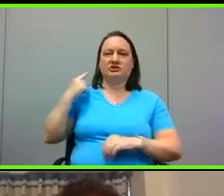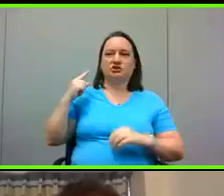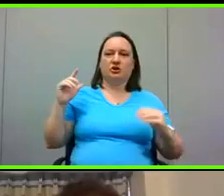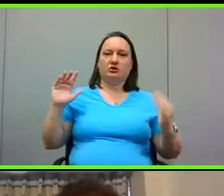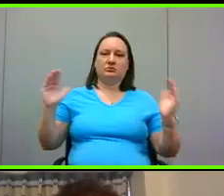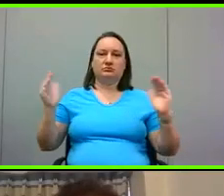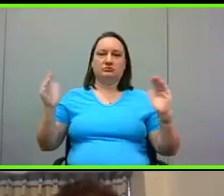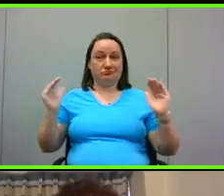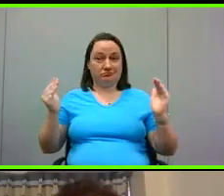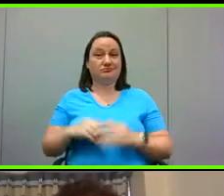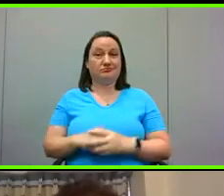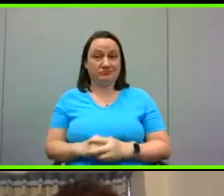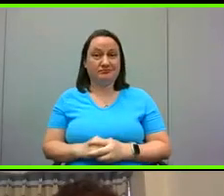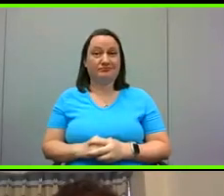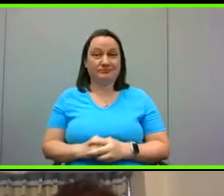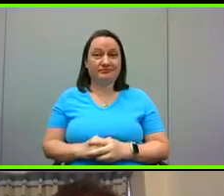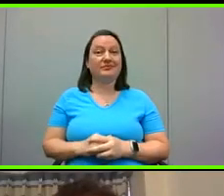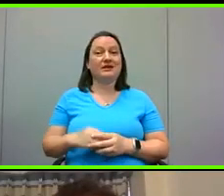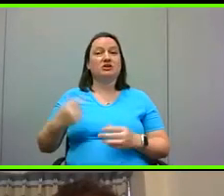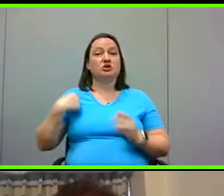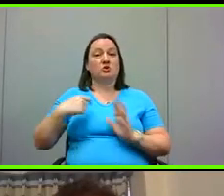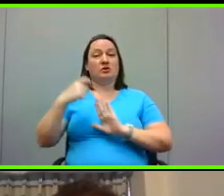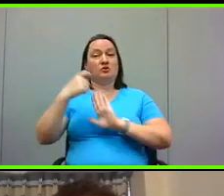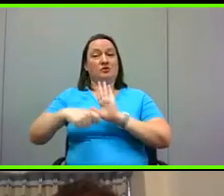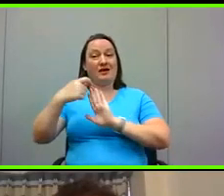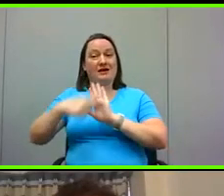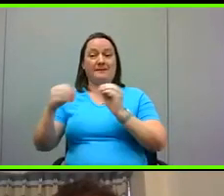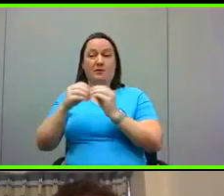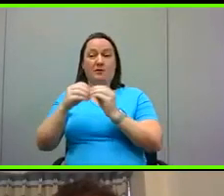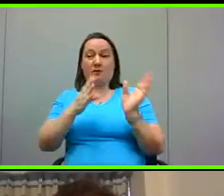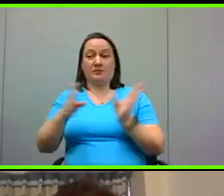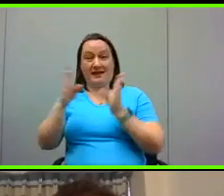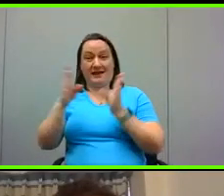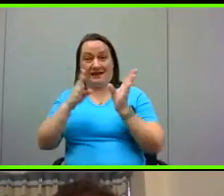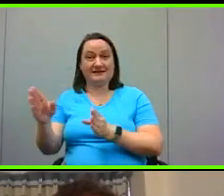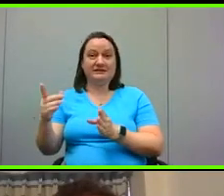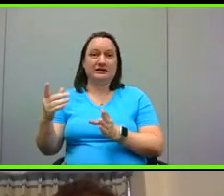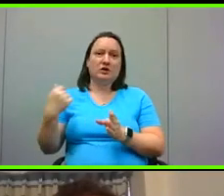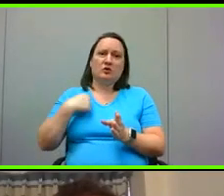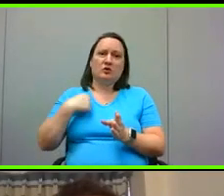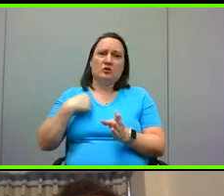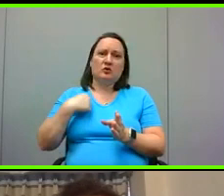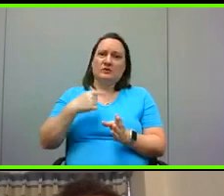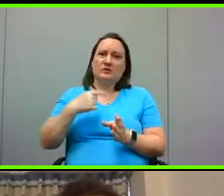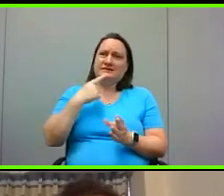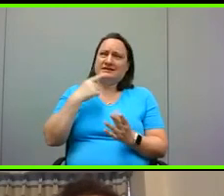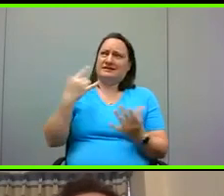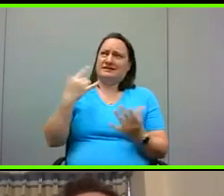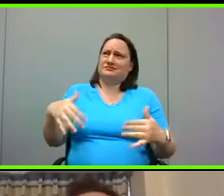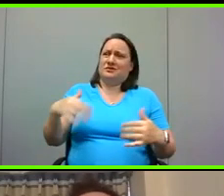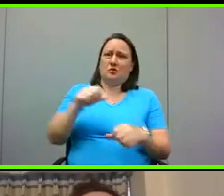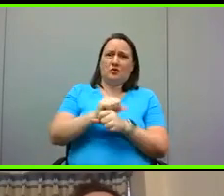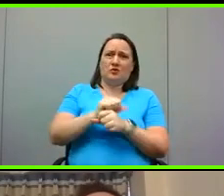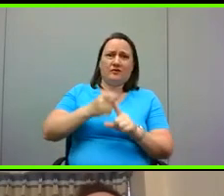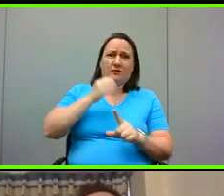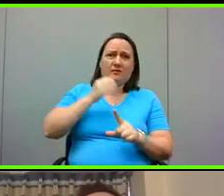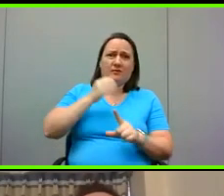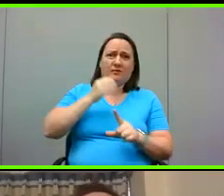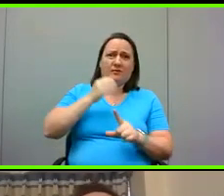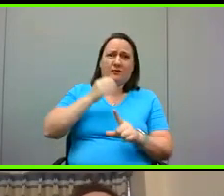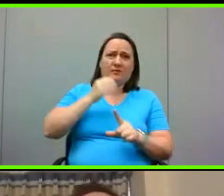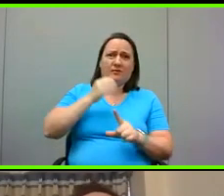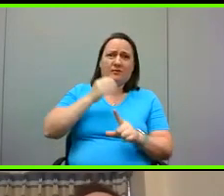COVID-19. So we're actually writing more plans, and as we all say, working at home has been an advantage because we're not walking